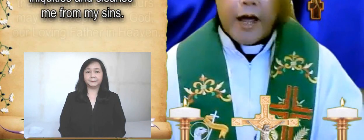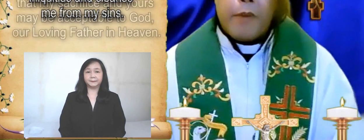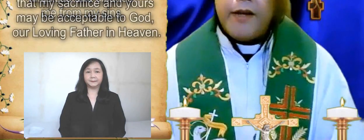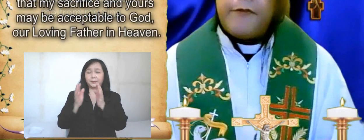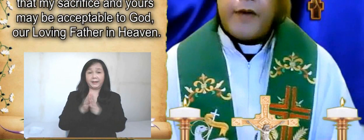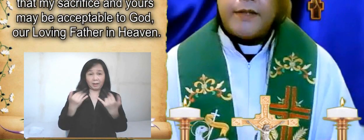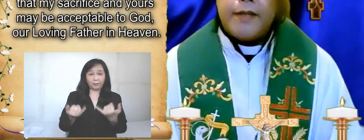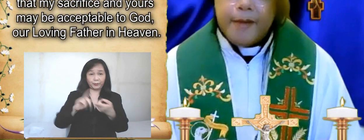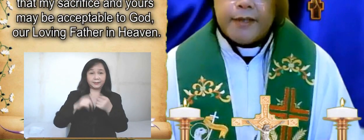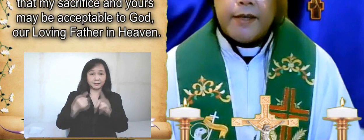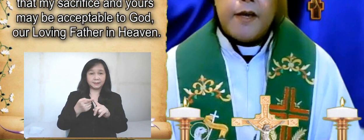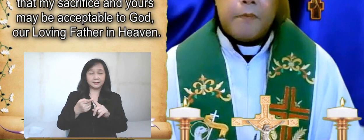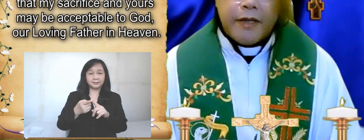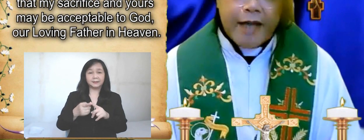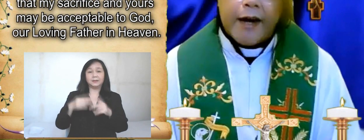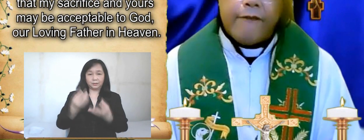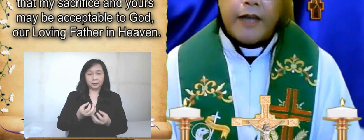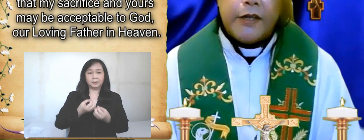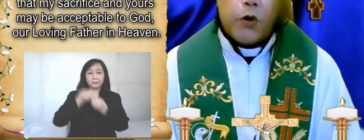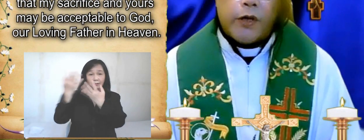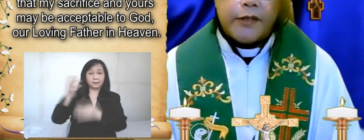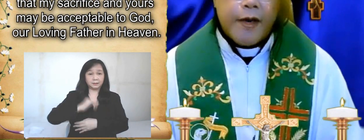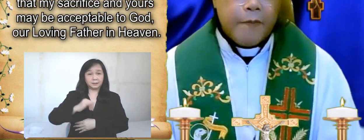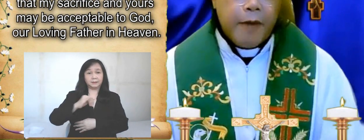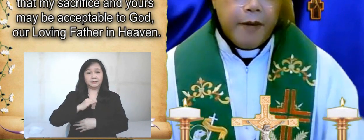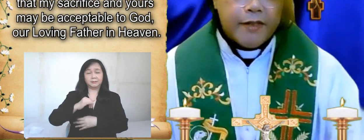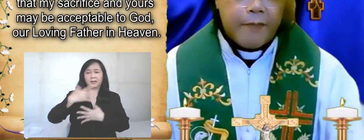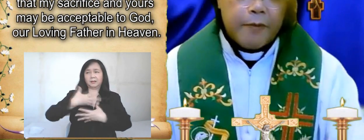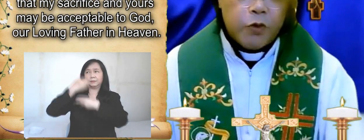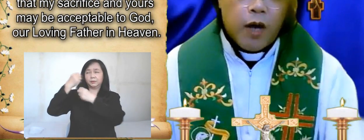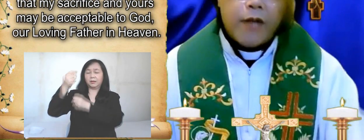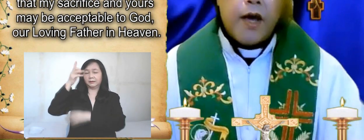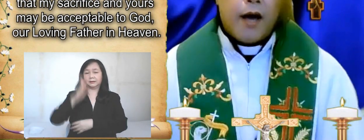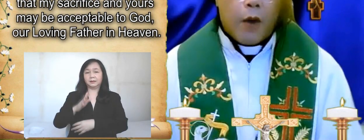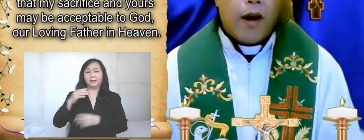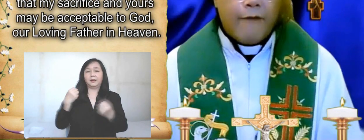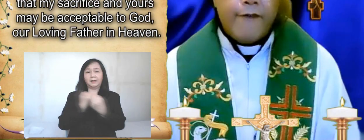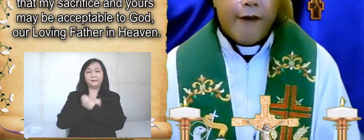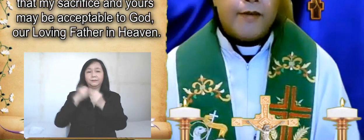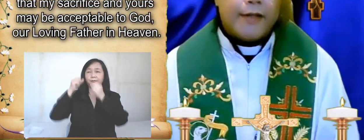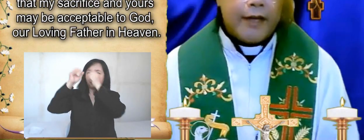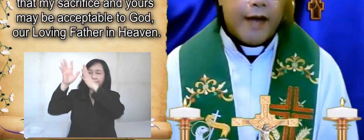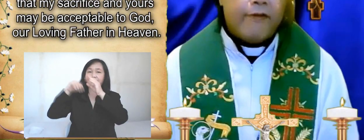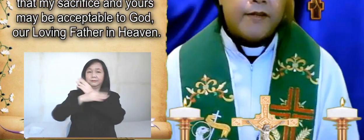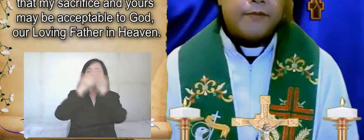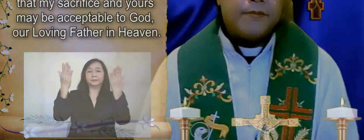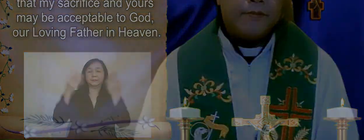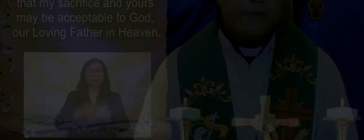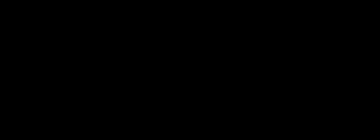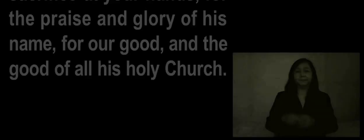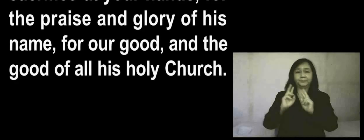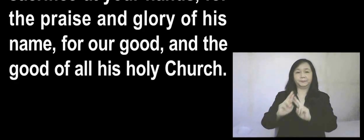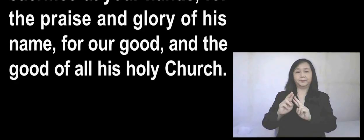Pray now, my dear friends, that this, my sacrifice and yours, may be acceptable to God, our loving Father in heaven.